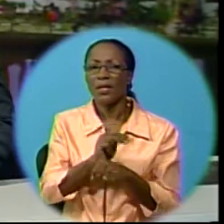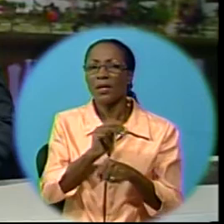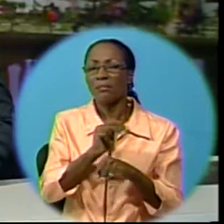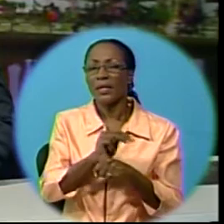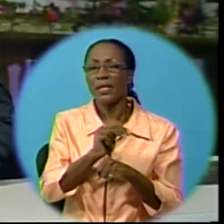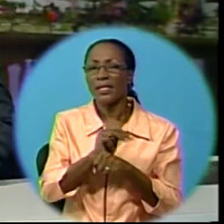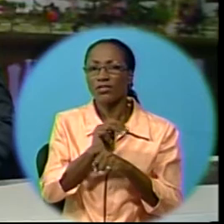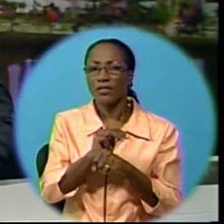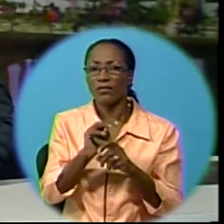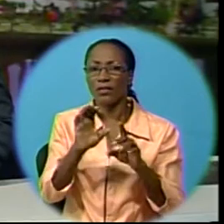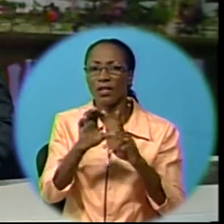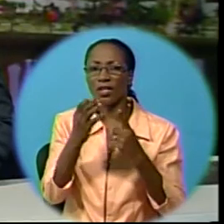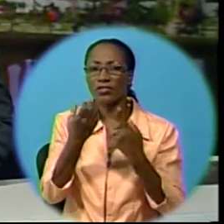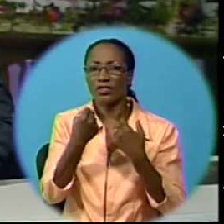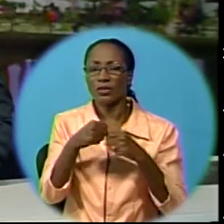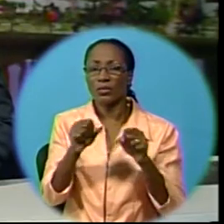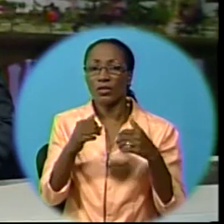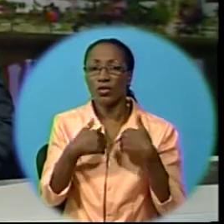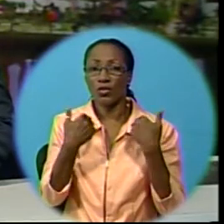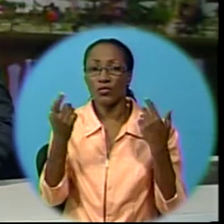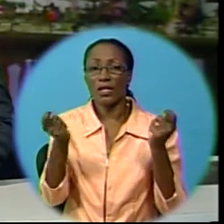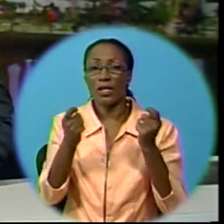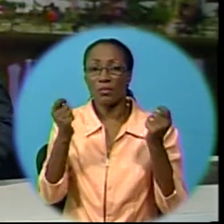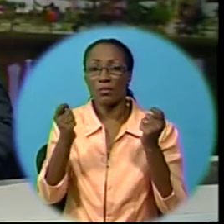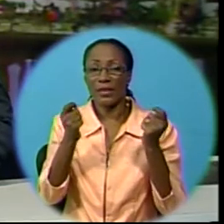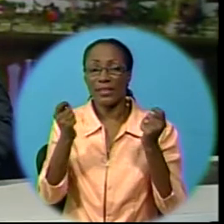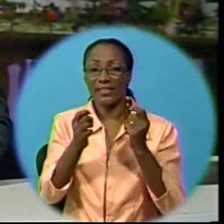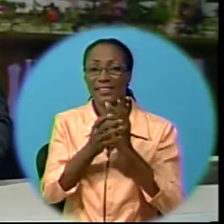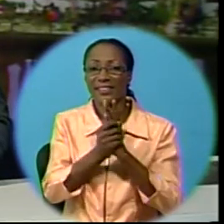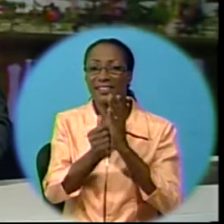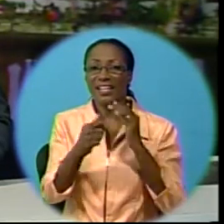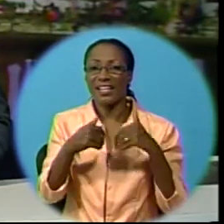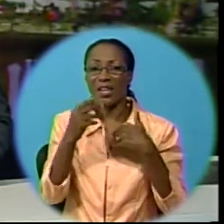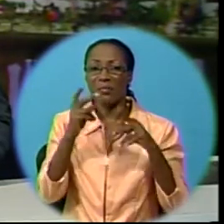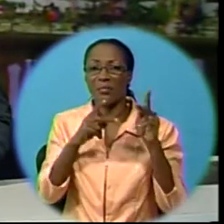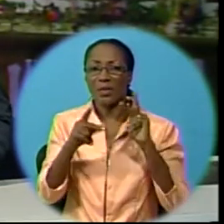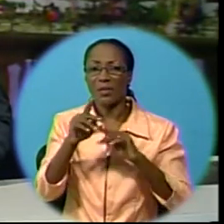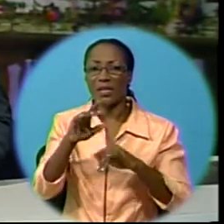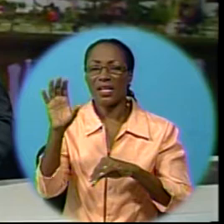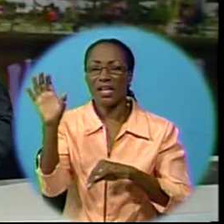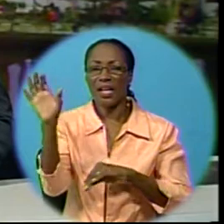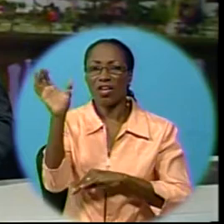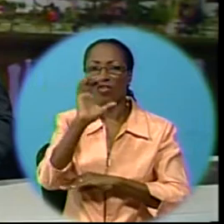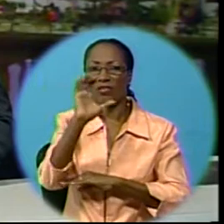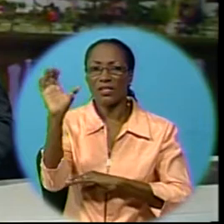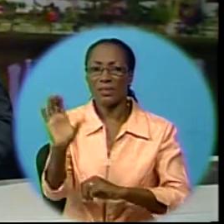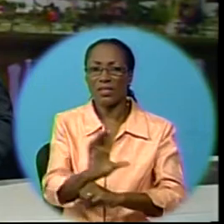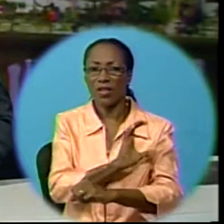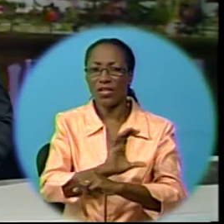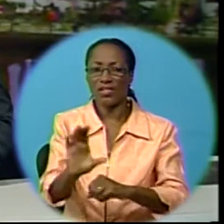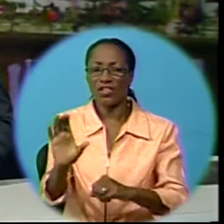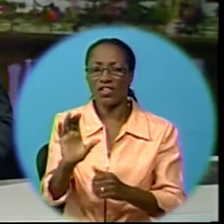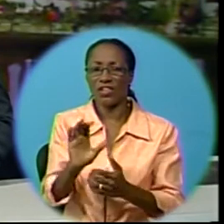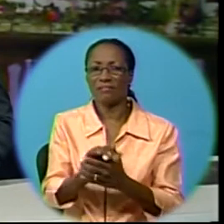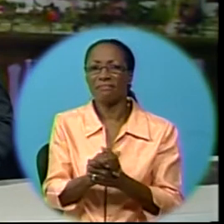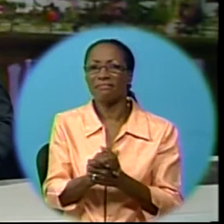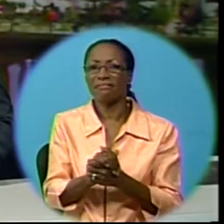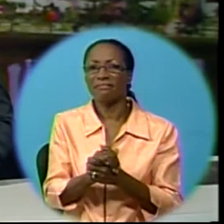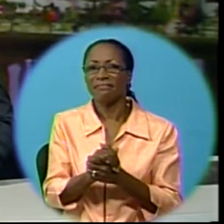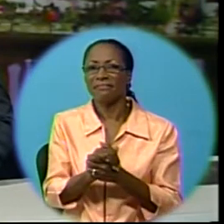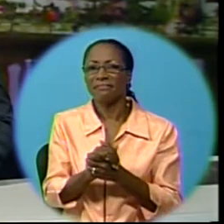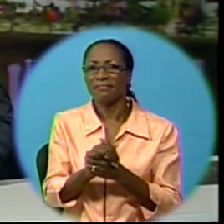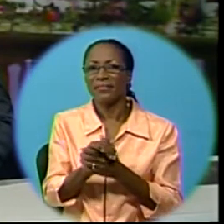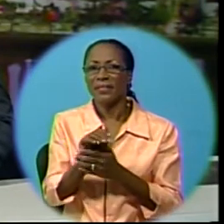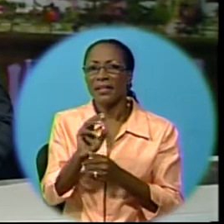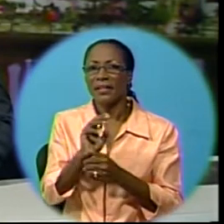The Ministry of Culture, Sports and Youth celebrated the talents of young people with a Christmas concert. Minister Stephen Lashley